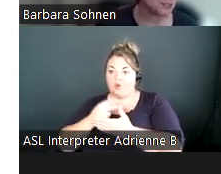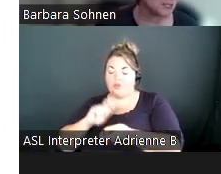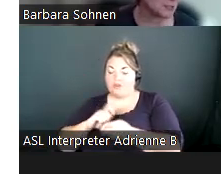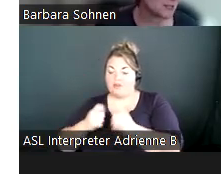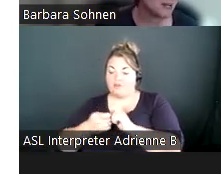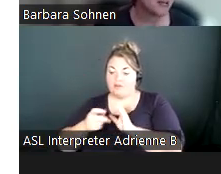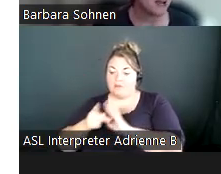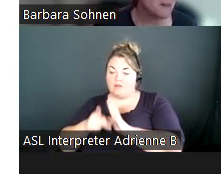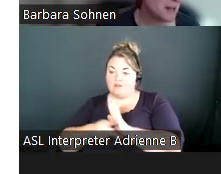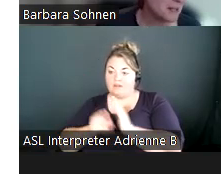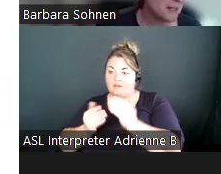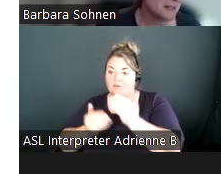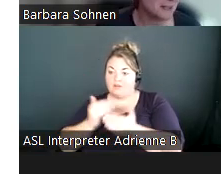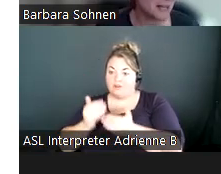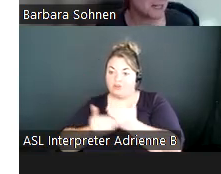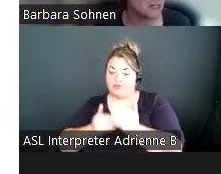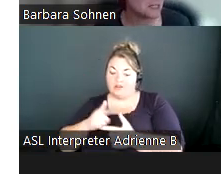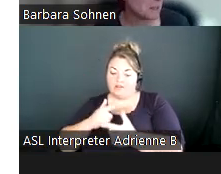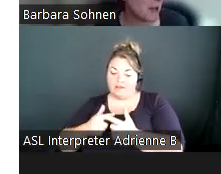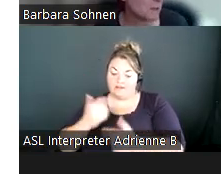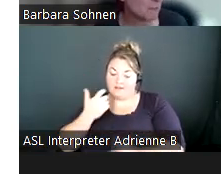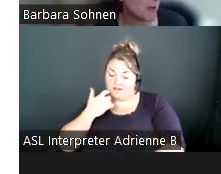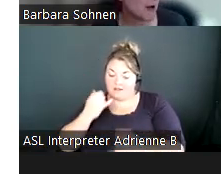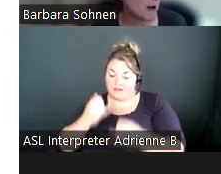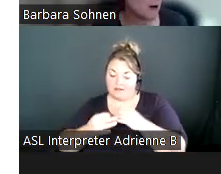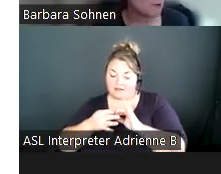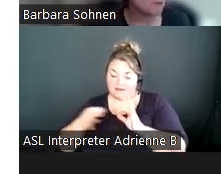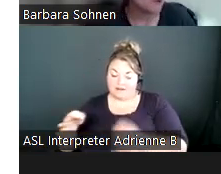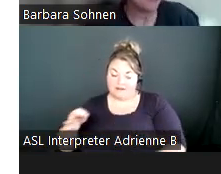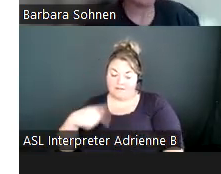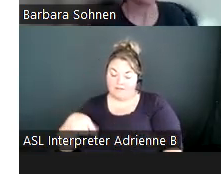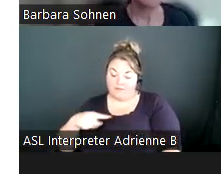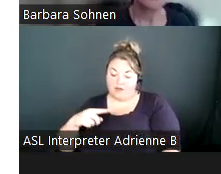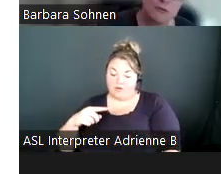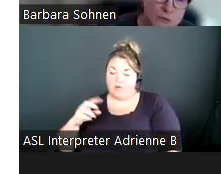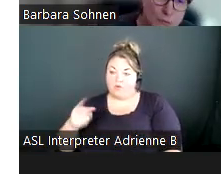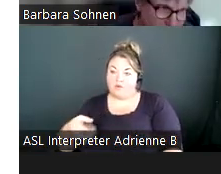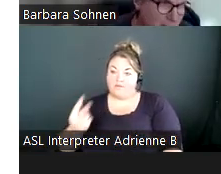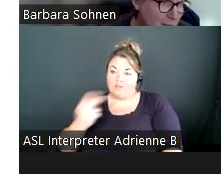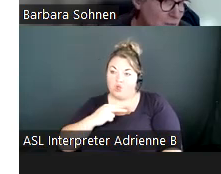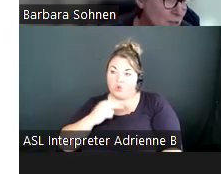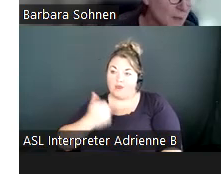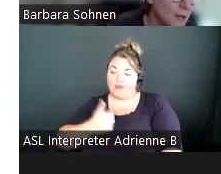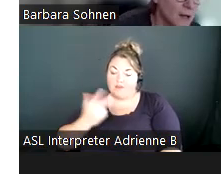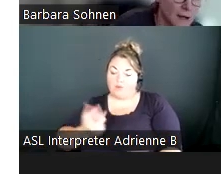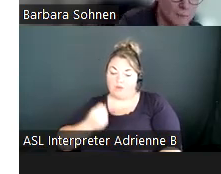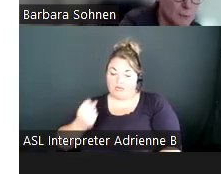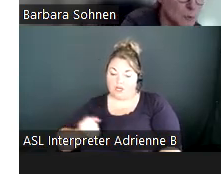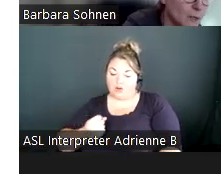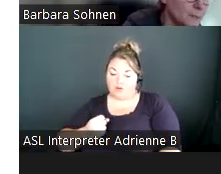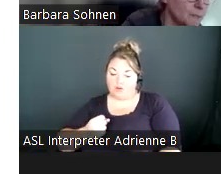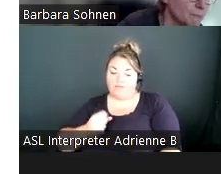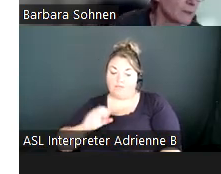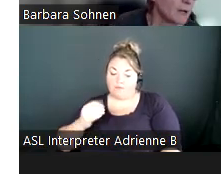and procedures, and then in the last sentence about review every 3 years.